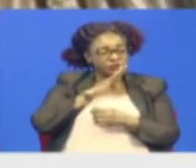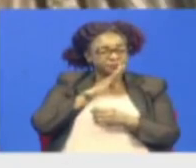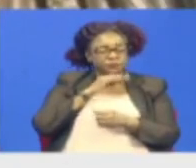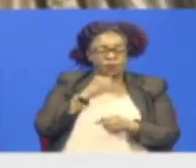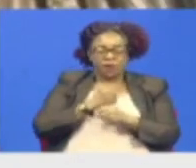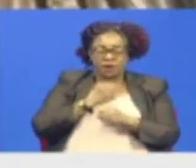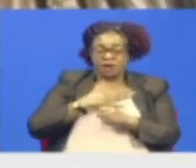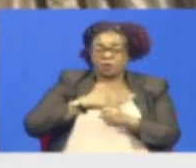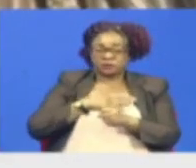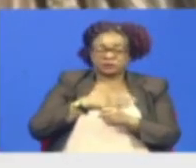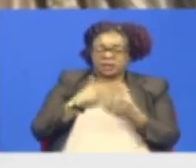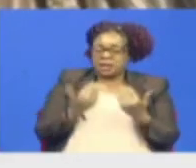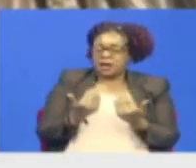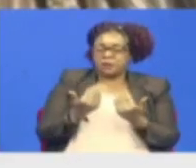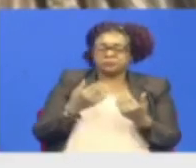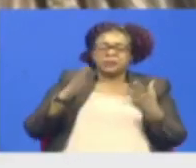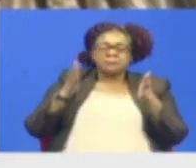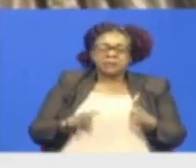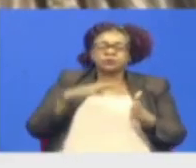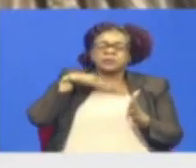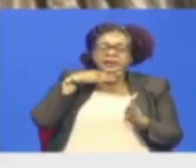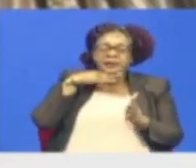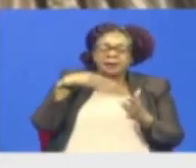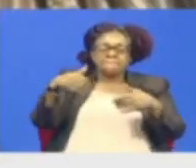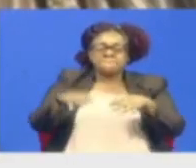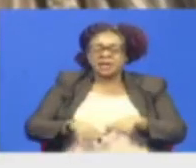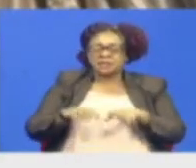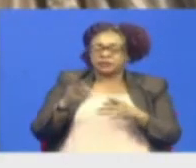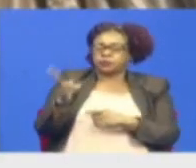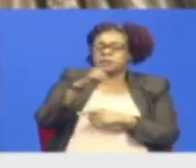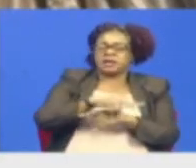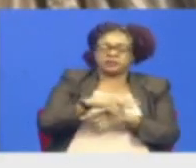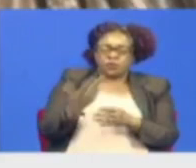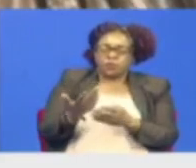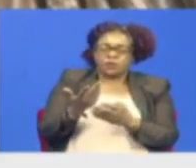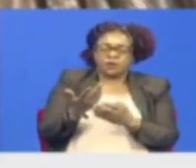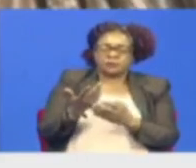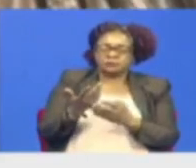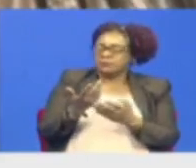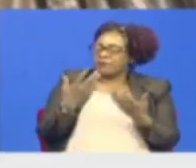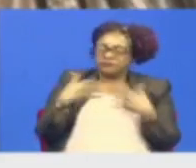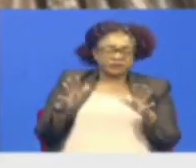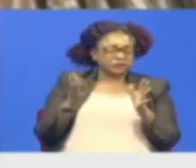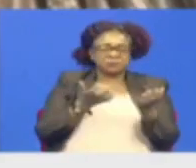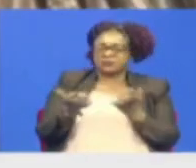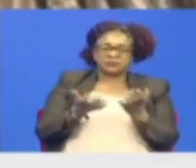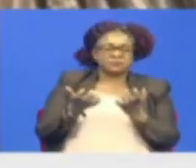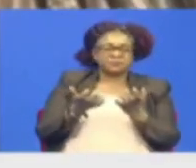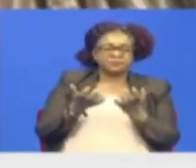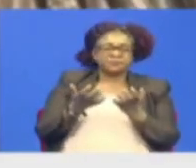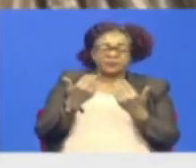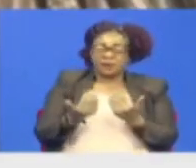tunafanya. Sasa hii matanga mtu akikufa anazikwa baada ya saa 2 days amezikwa. Na kwa matanga watu